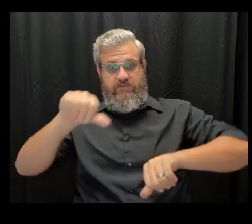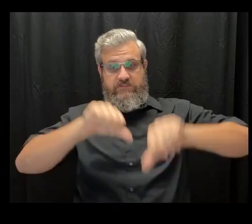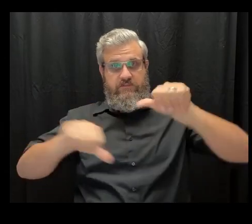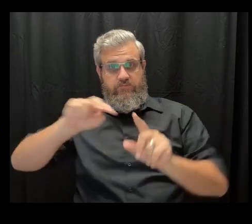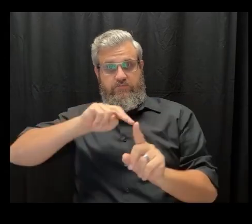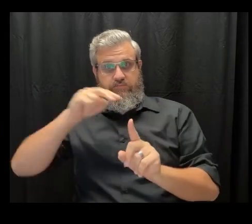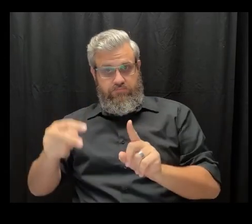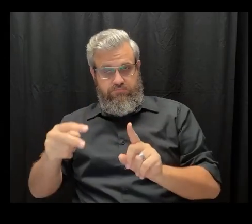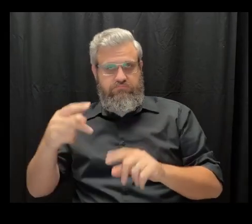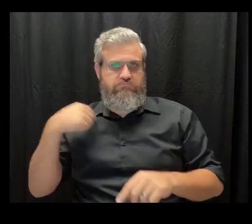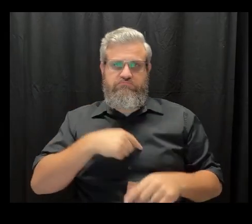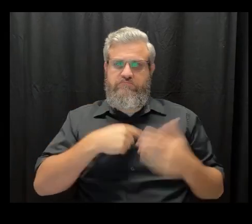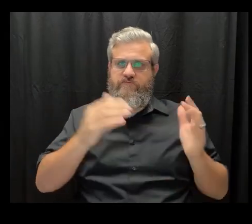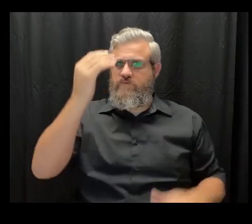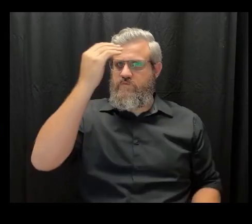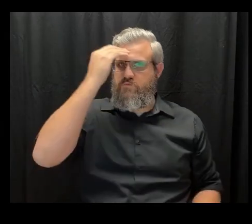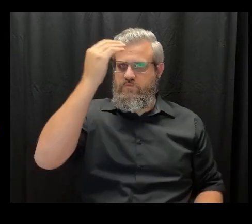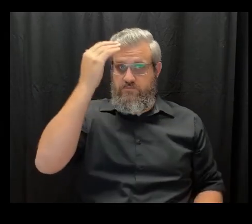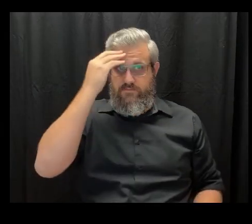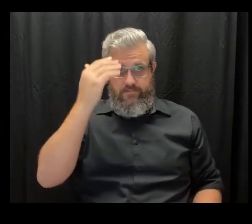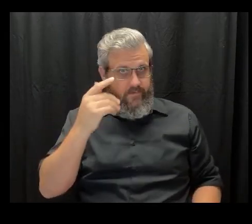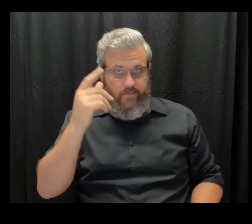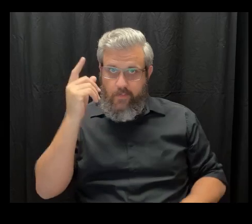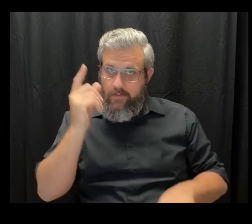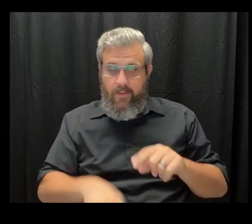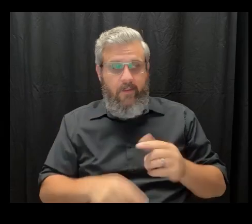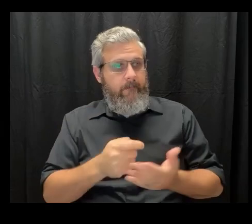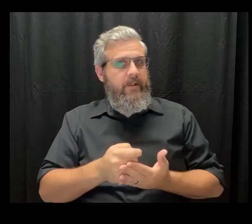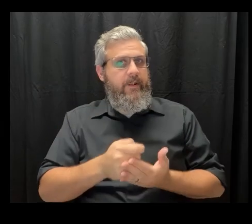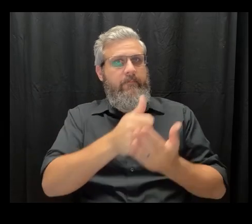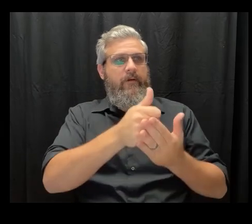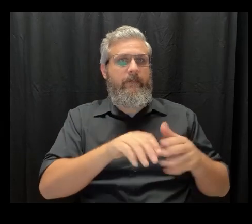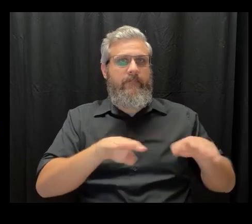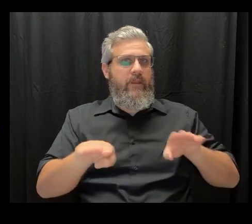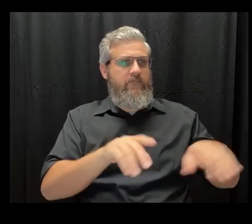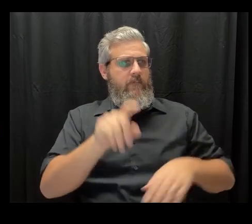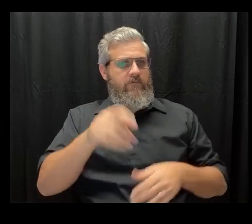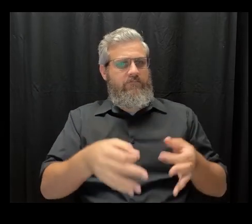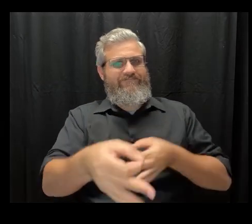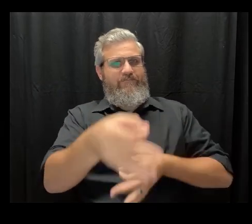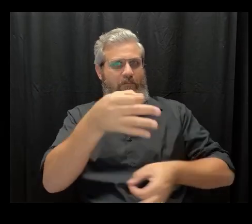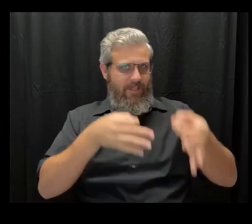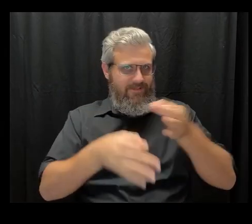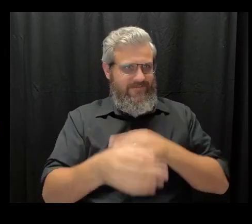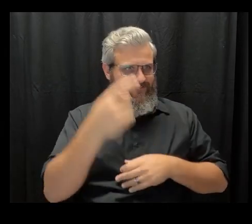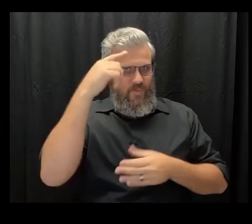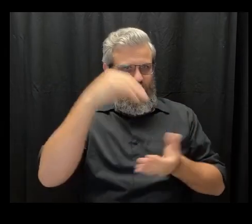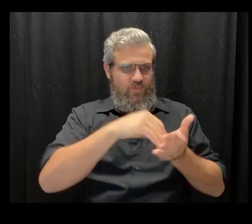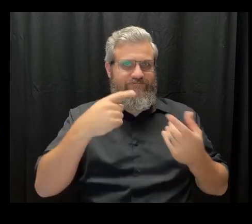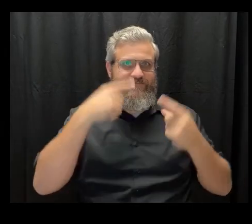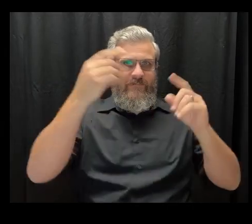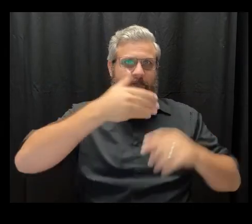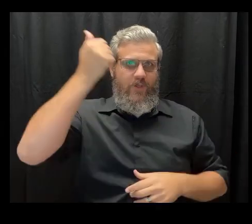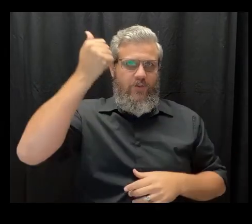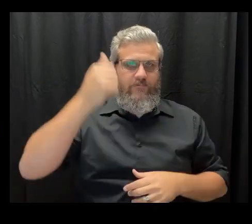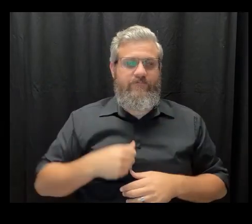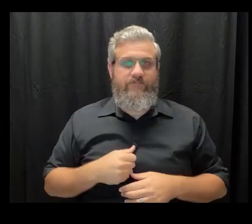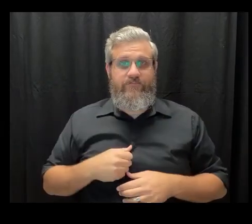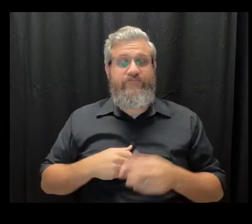You have to replace it with something that works better for the student. Finally, teaching replacement behaviors helps students